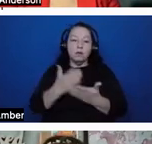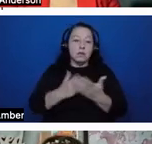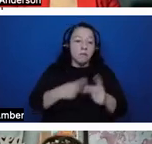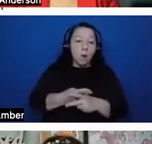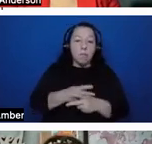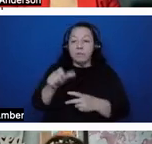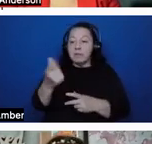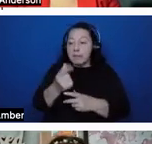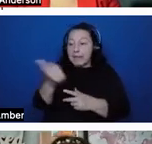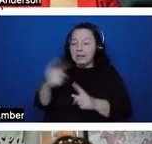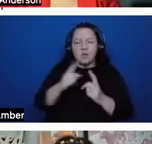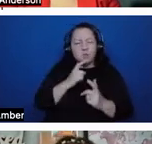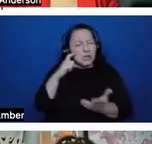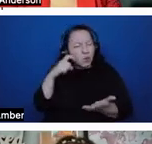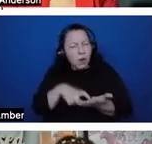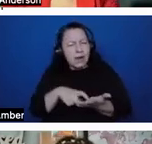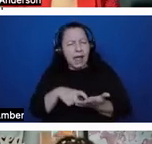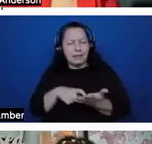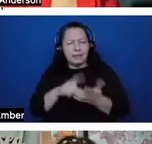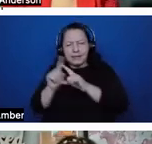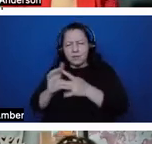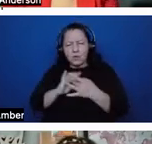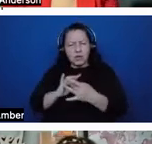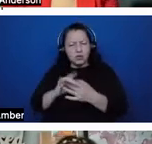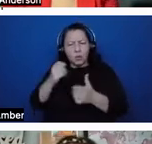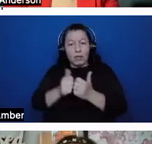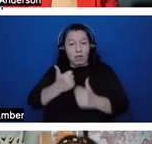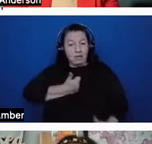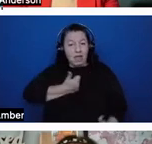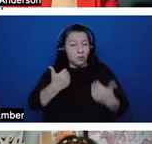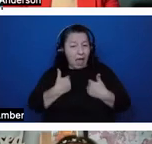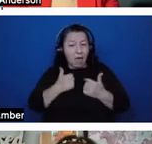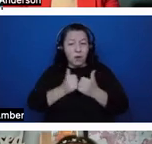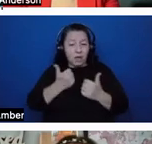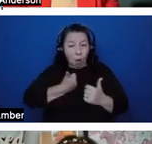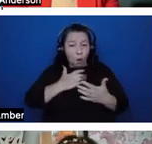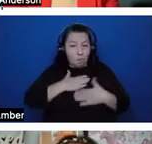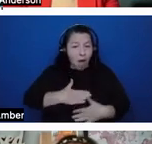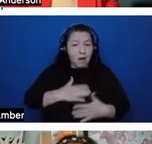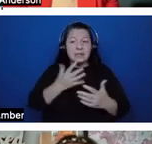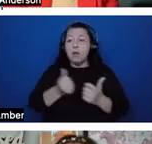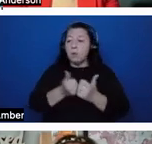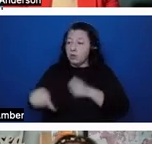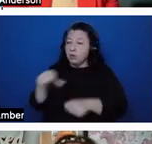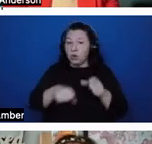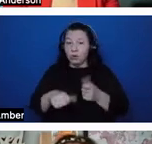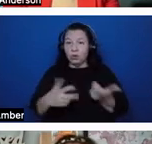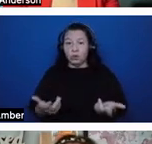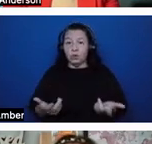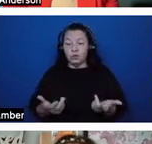that all of us have different relationships kind of with ourselves and with our bodies and with each other. And so that was just a